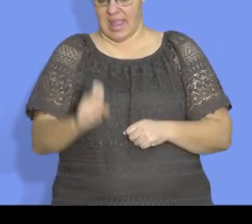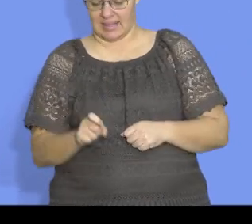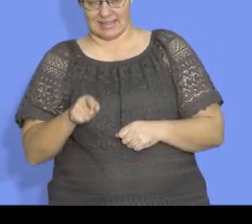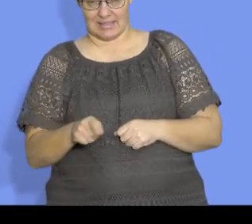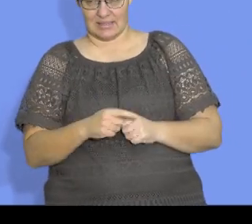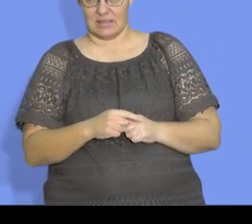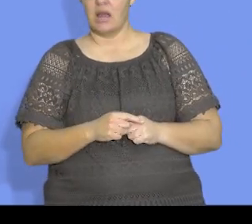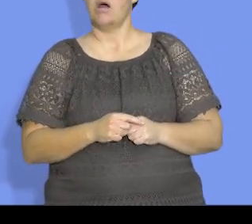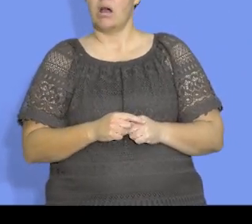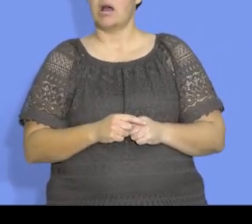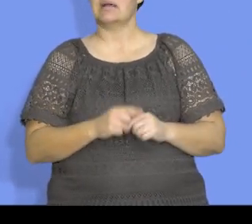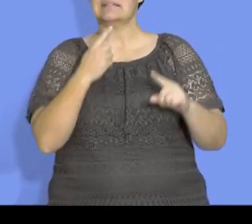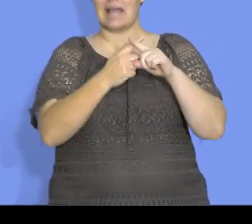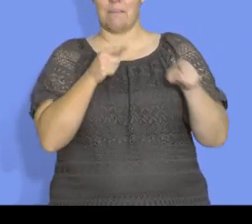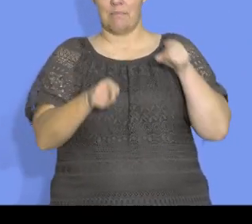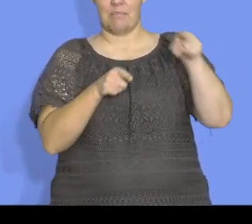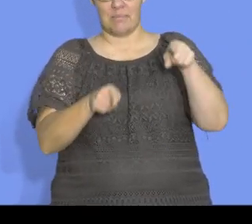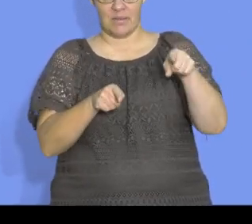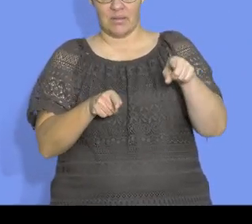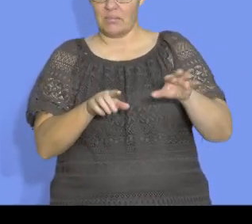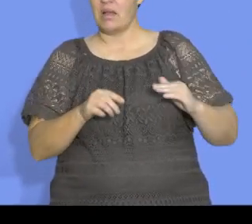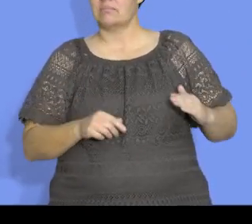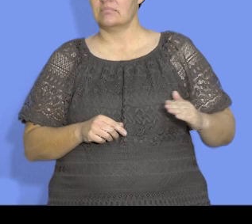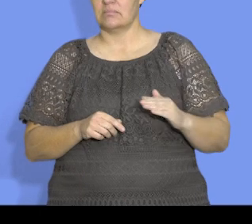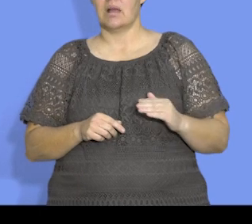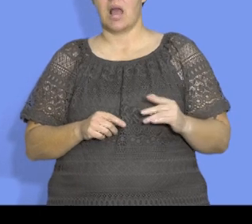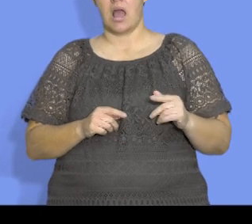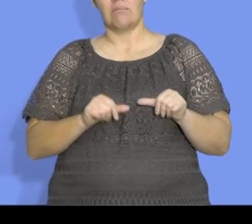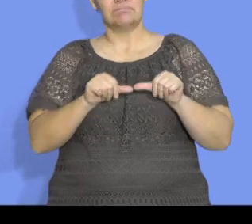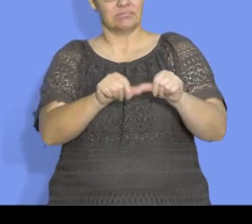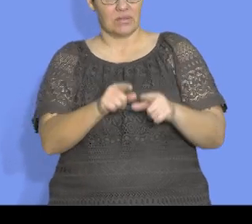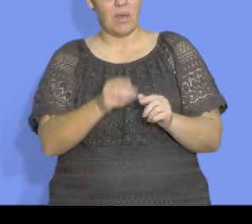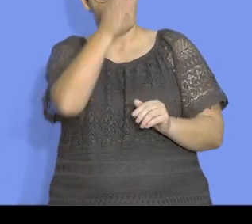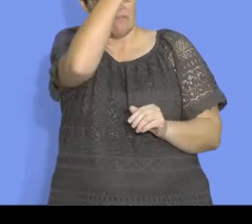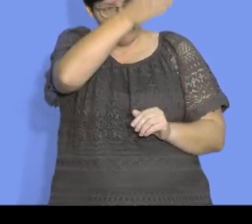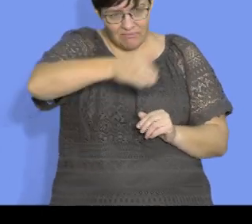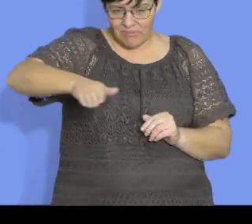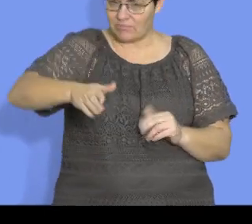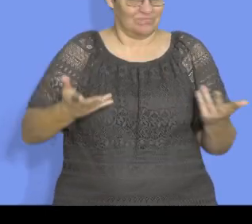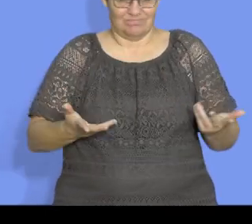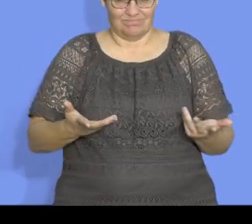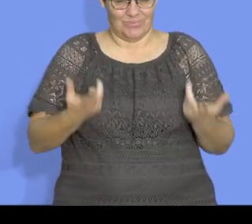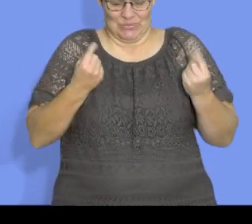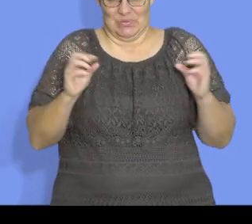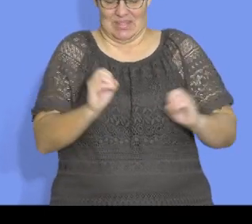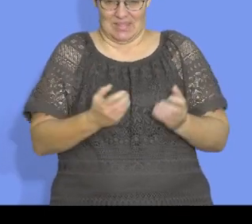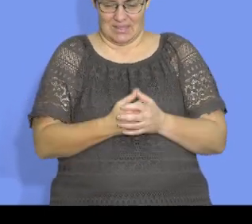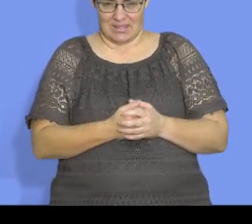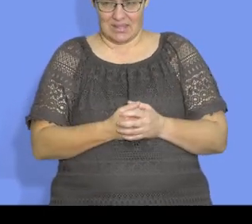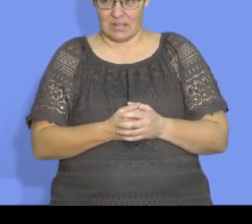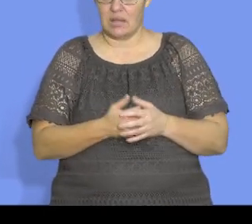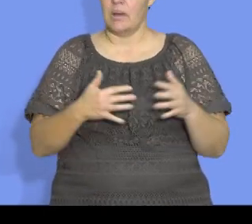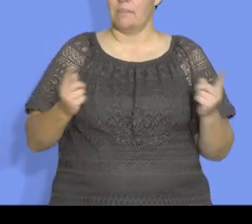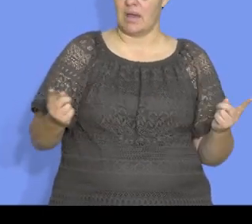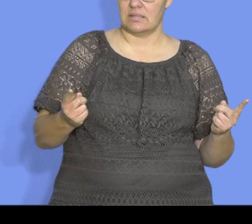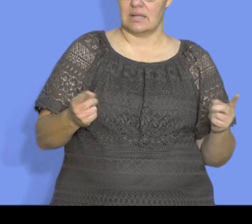and x, and we multiply them together to give us a constant, we get a hyperbola, a curve that we can't do much about.